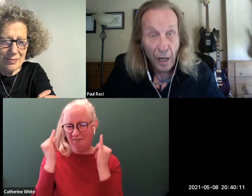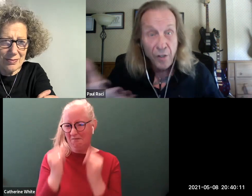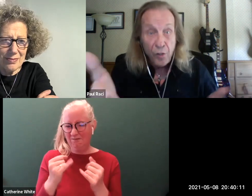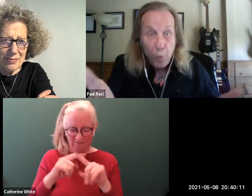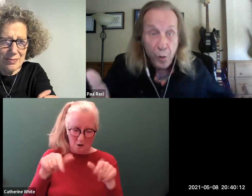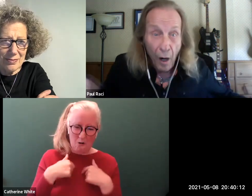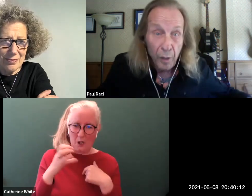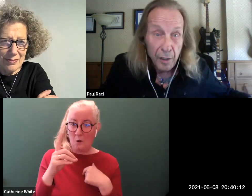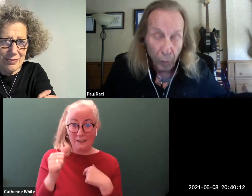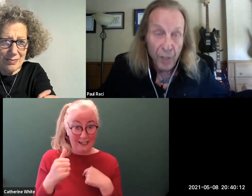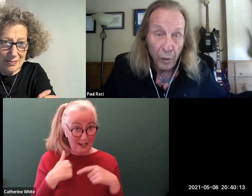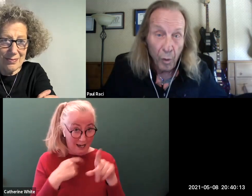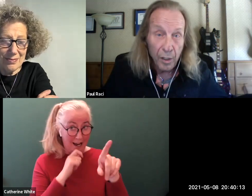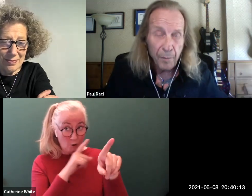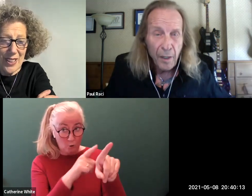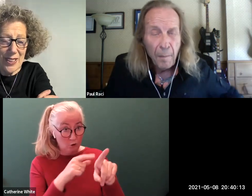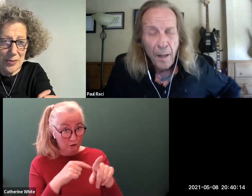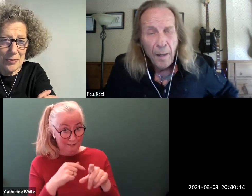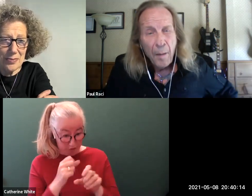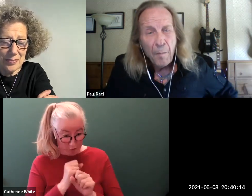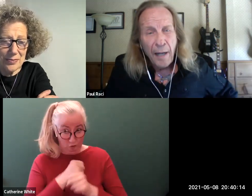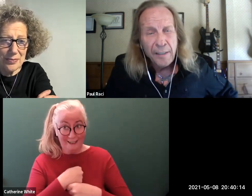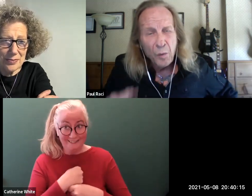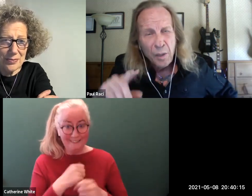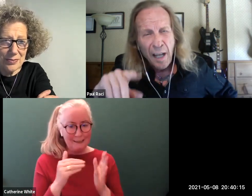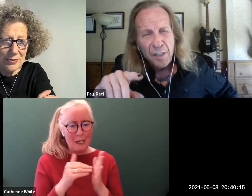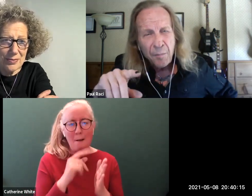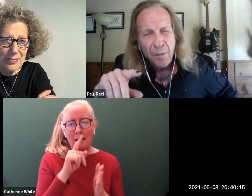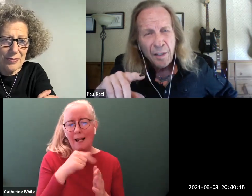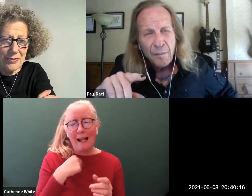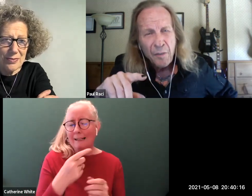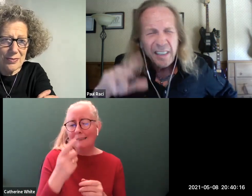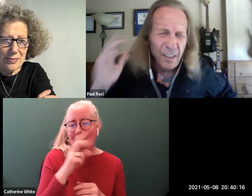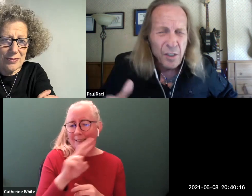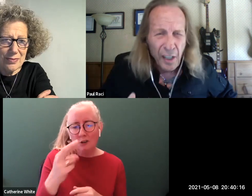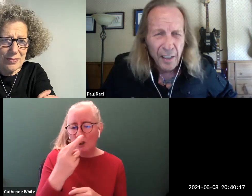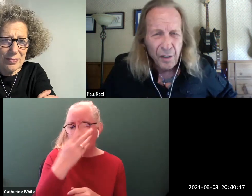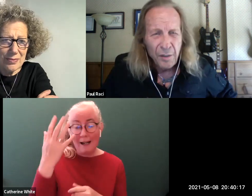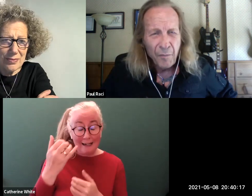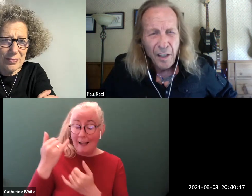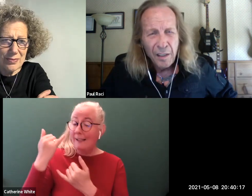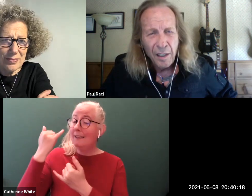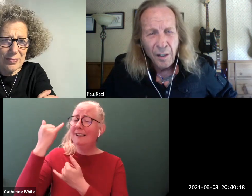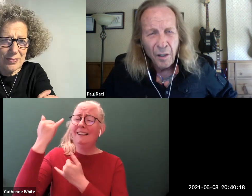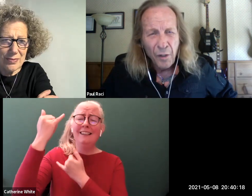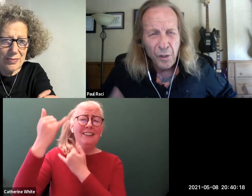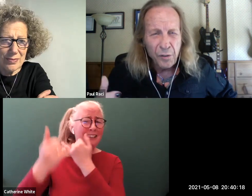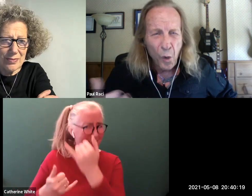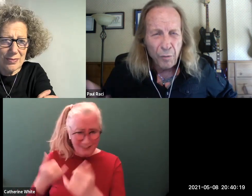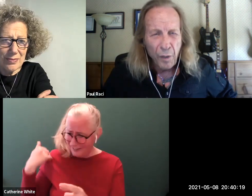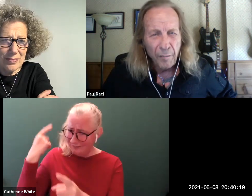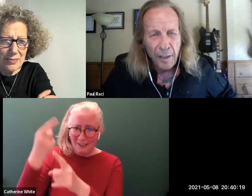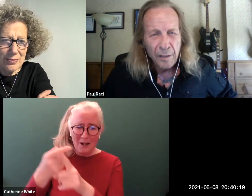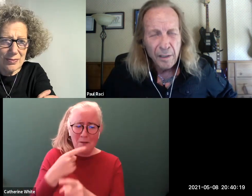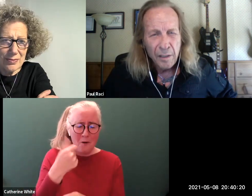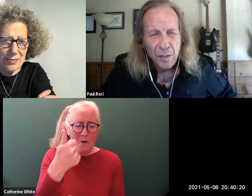which I just told you how stressful it was. But I didn't realize years later, a very good coder